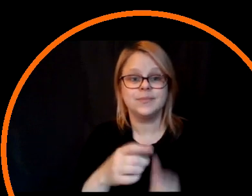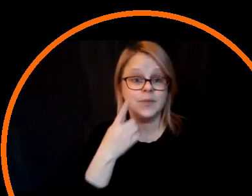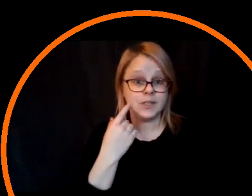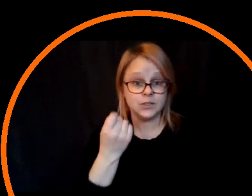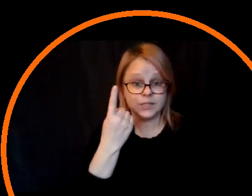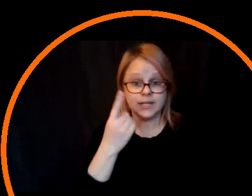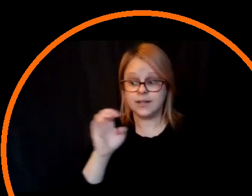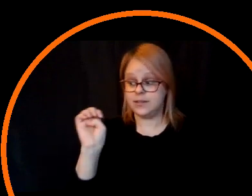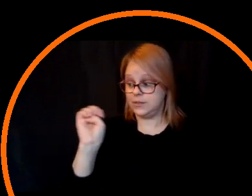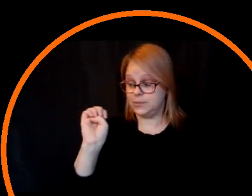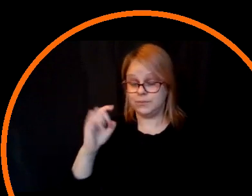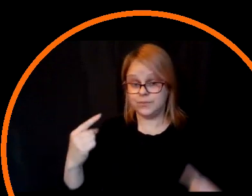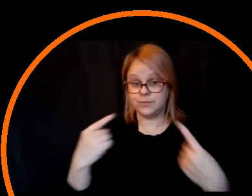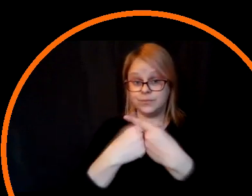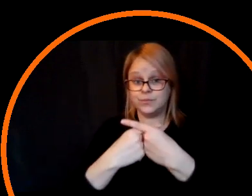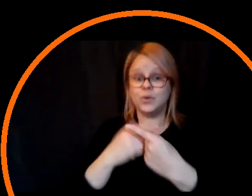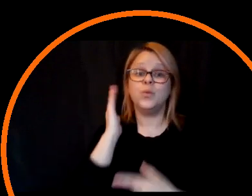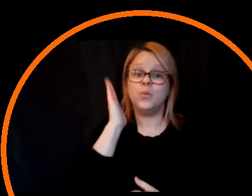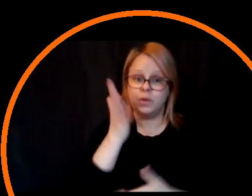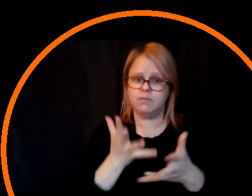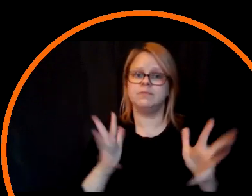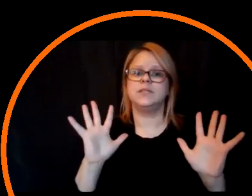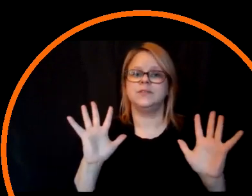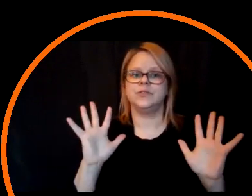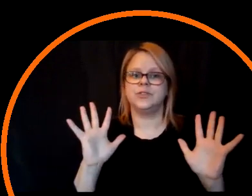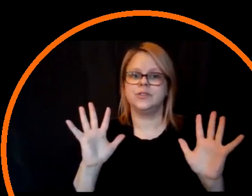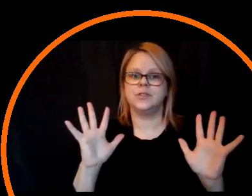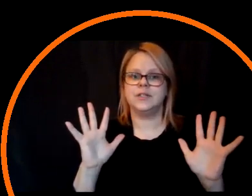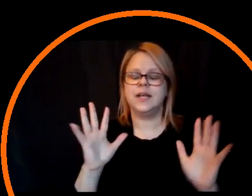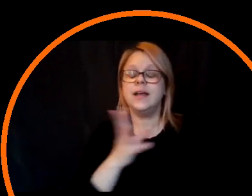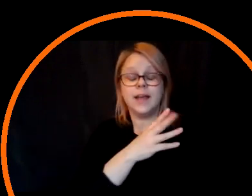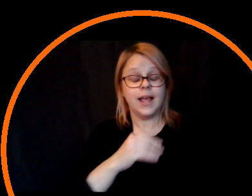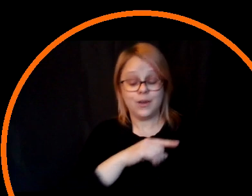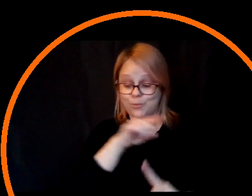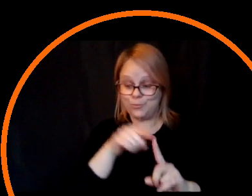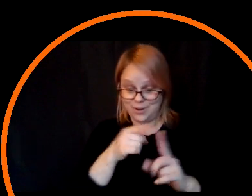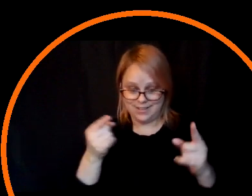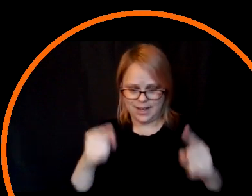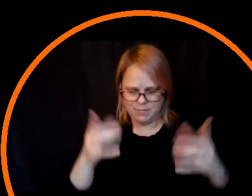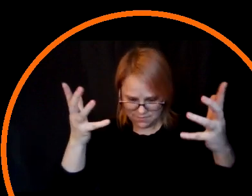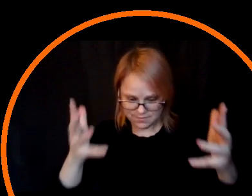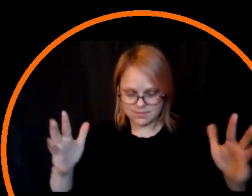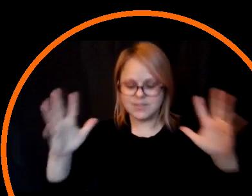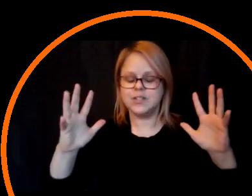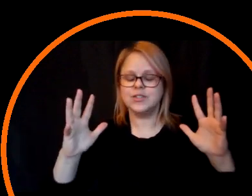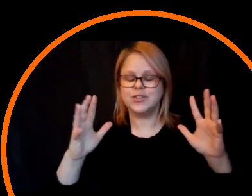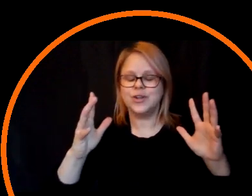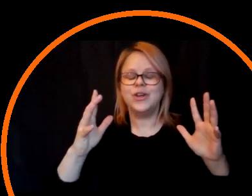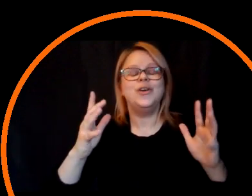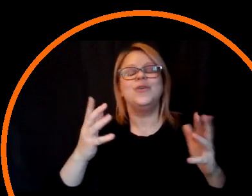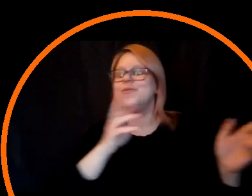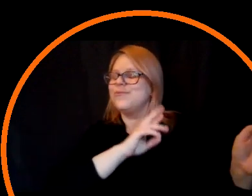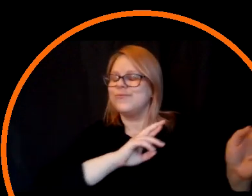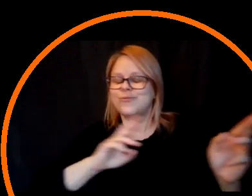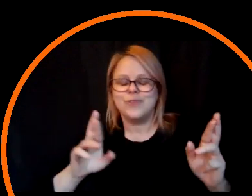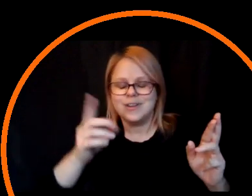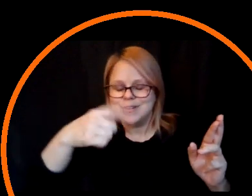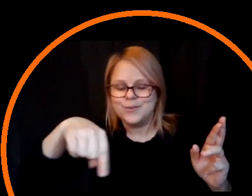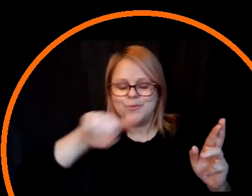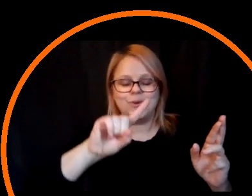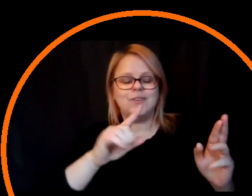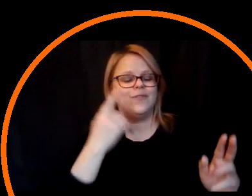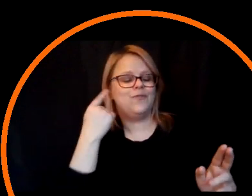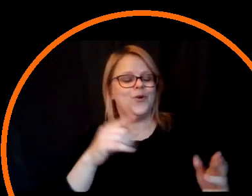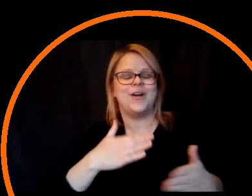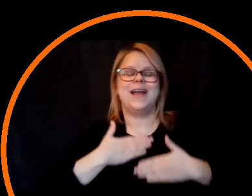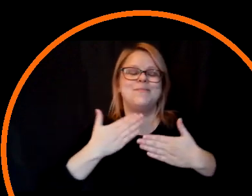will go on. And when it does, we want you all to be ready to face all the joys and challenges that will await all of